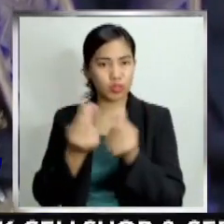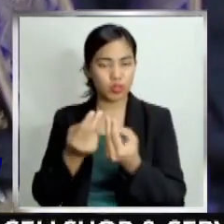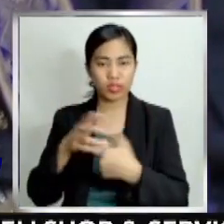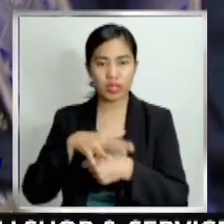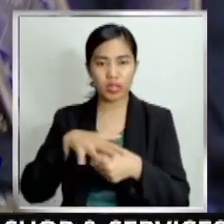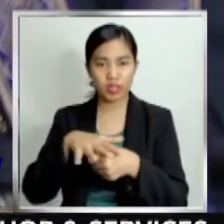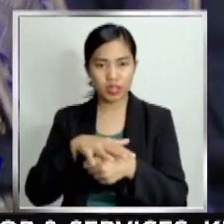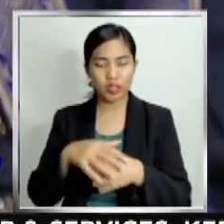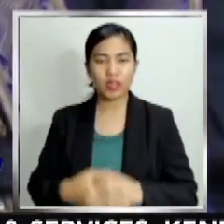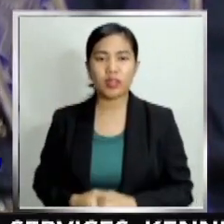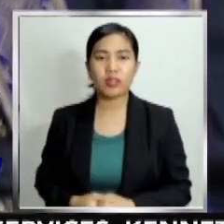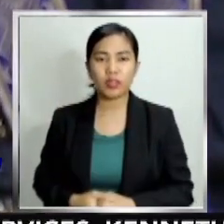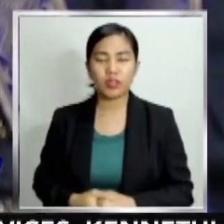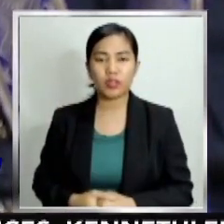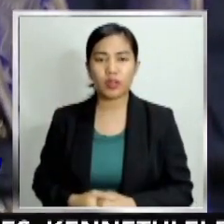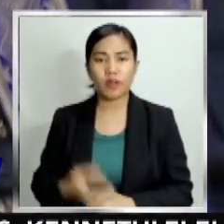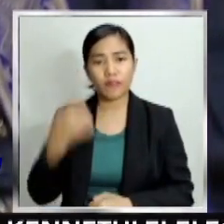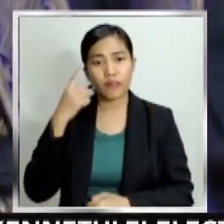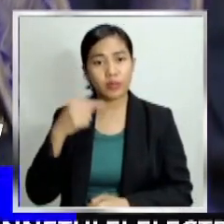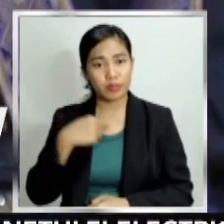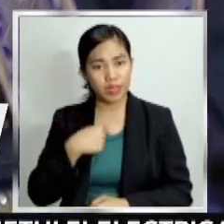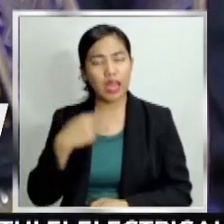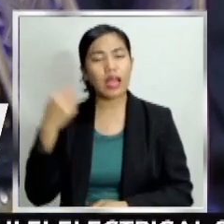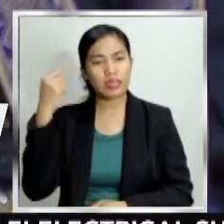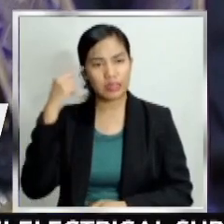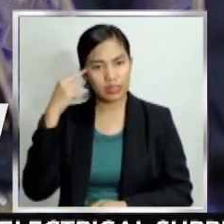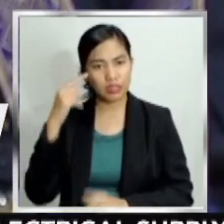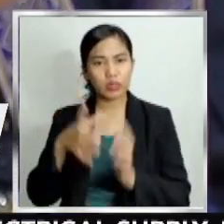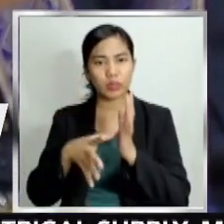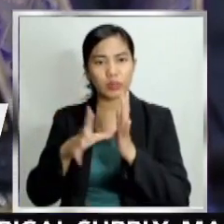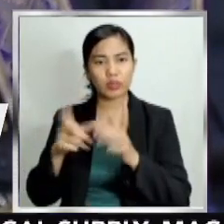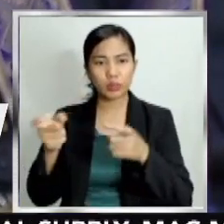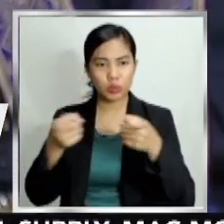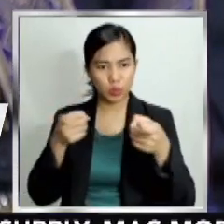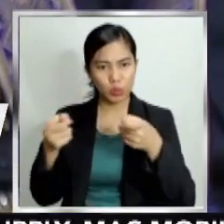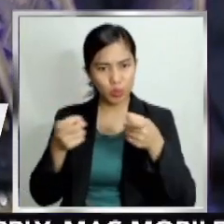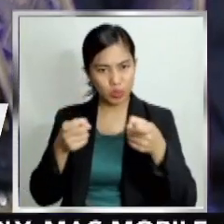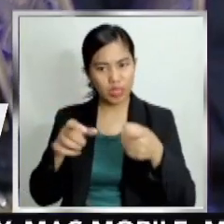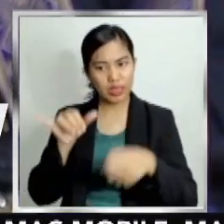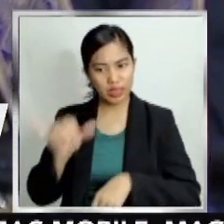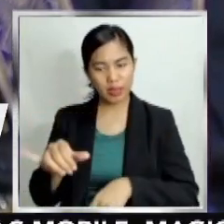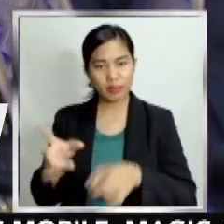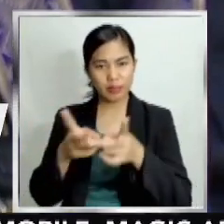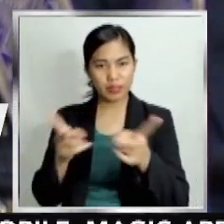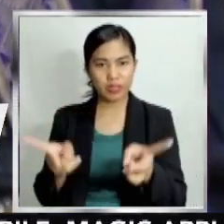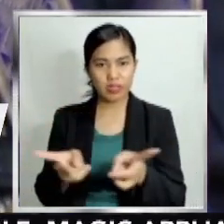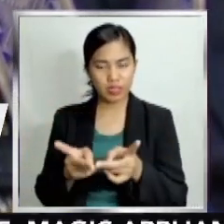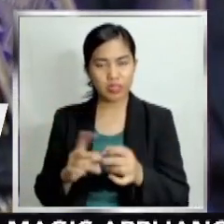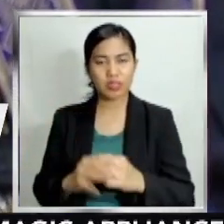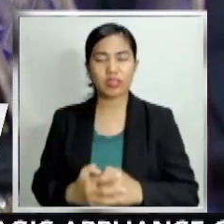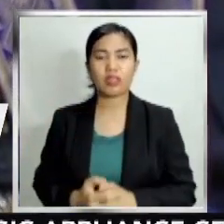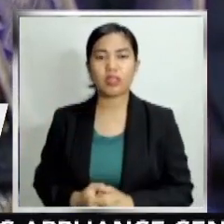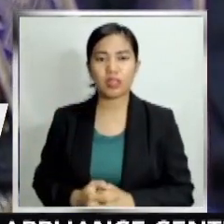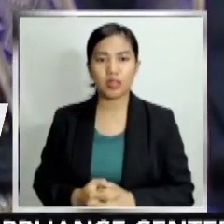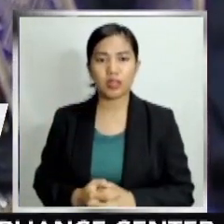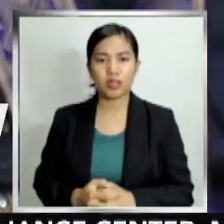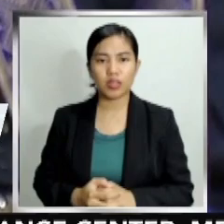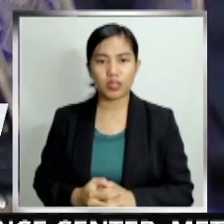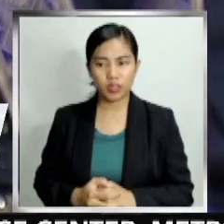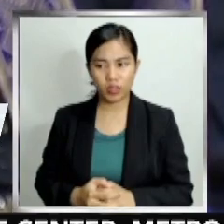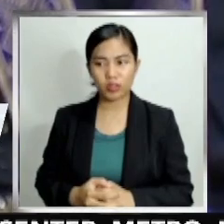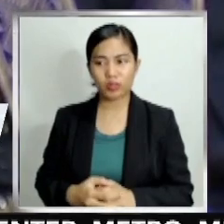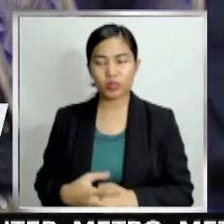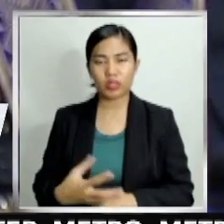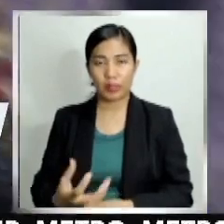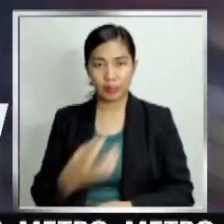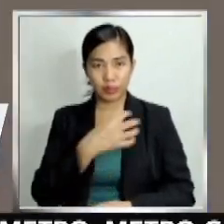dapat ilagay sa COMELEC control yun. Of course, we will without prejudice to the recommendation of the Philippine National Police. Although ang may final say